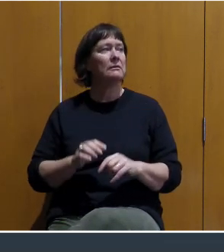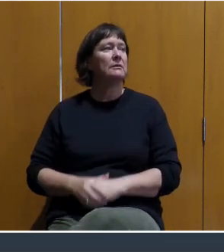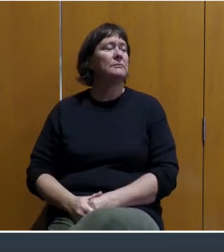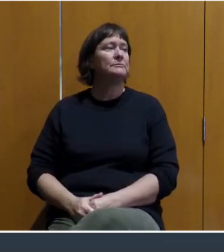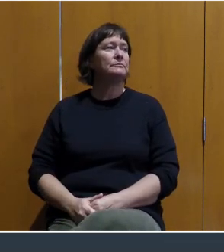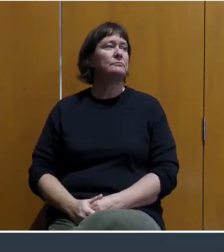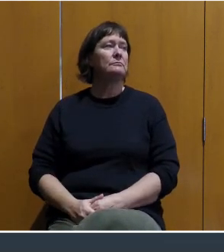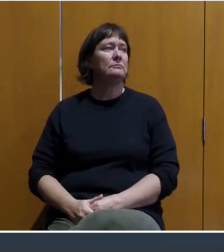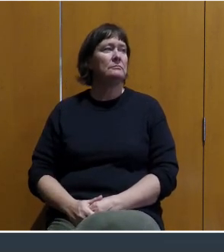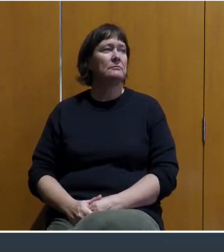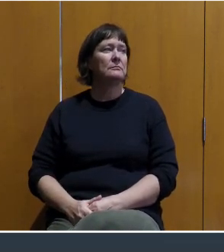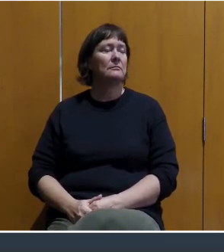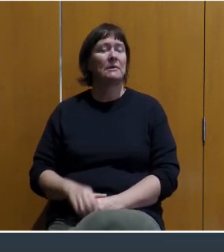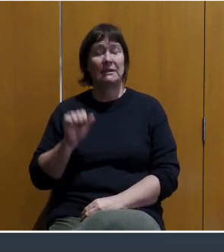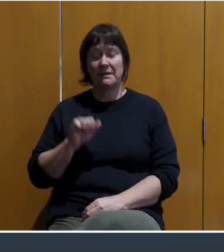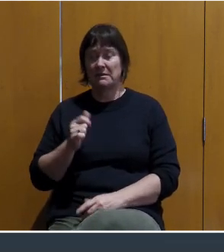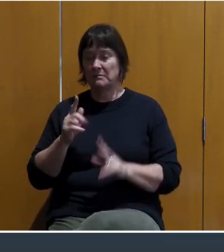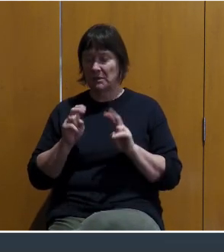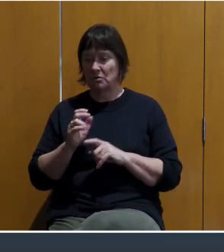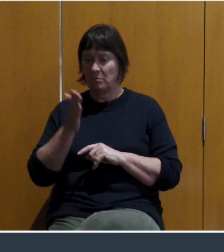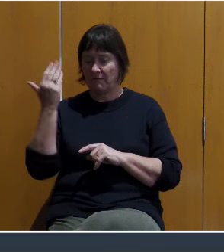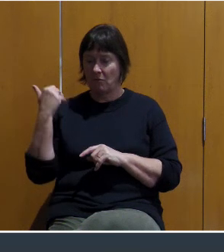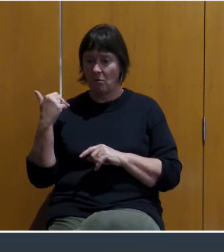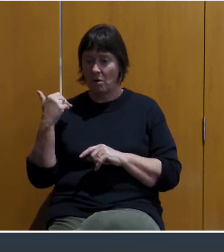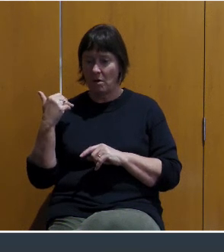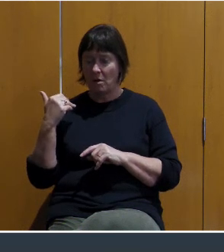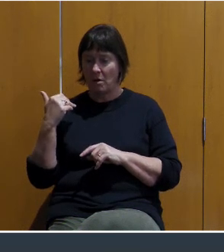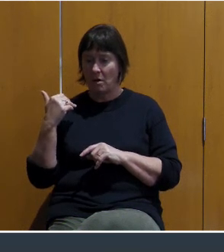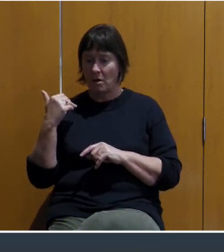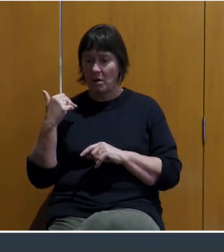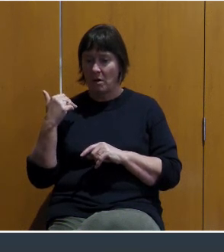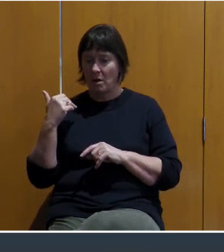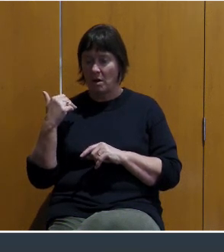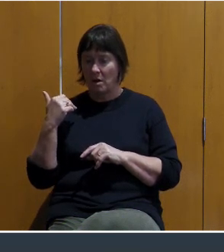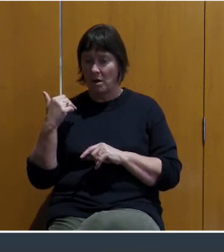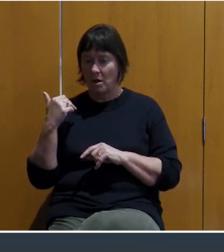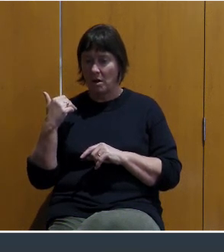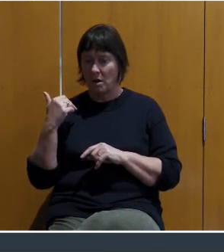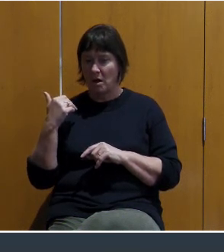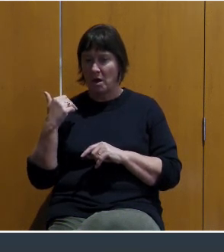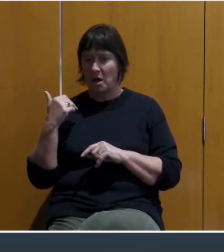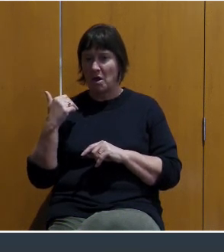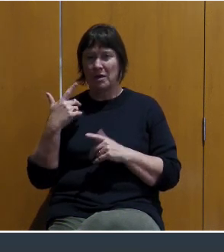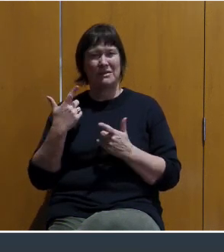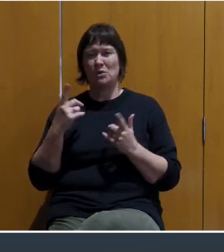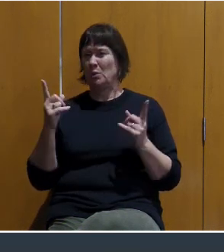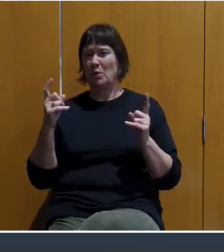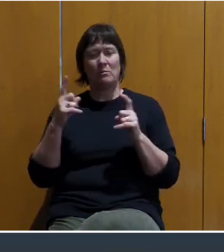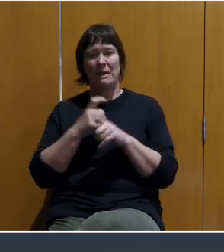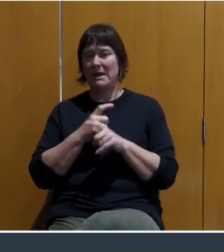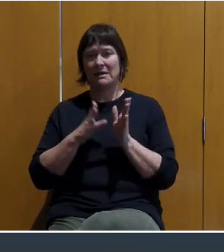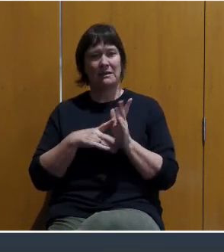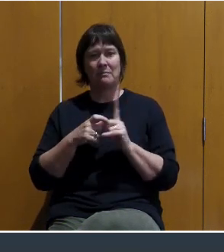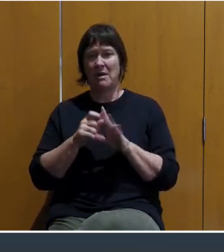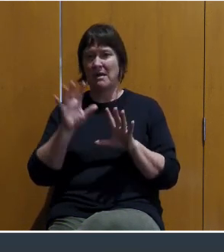that, but there has been some issues in the past with getting into too tangled in the detail of the mapping areas, whether